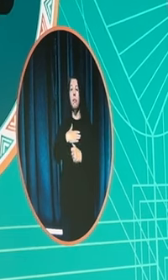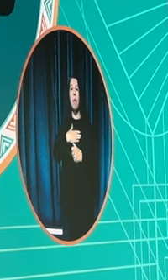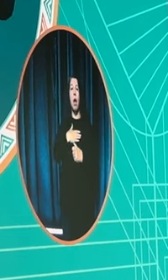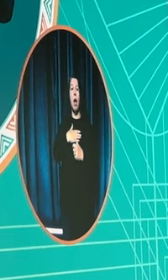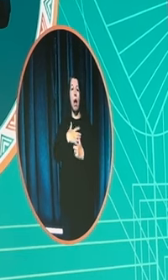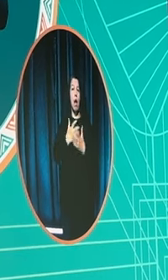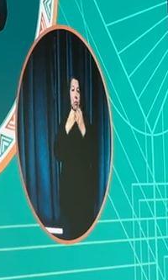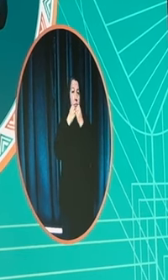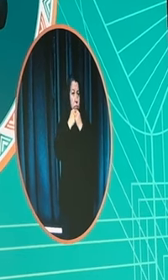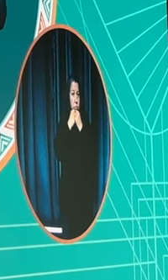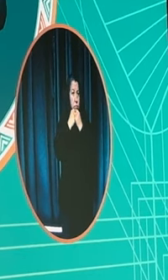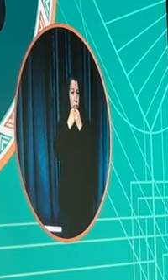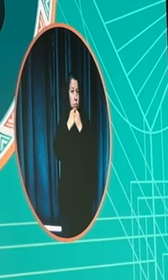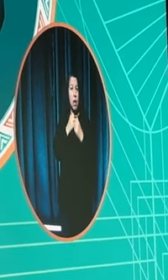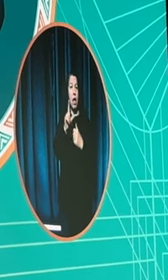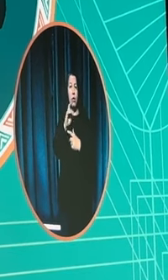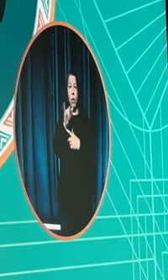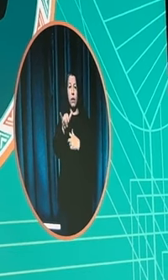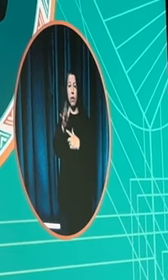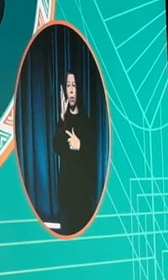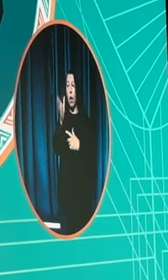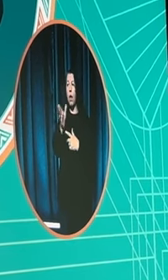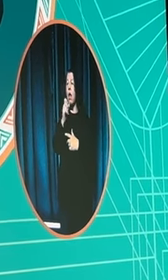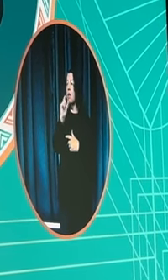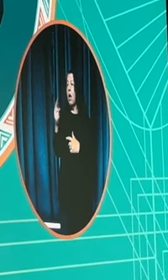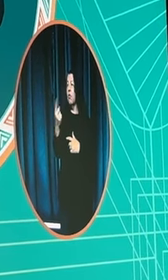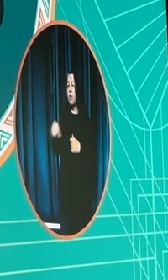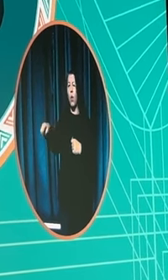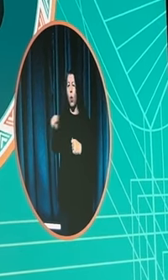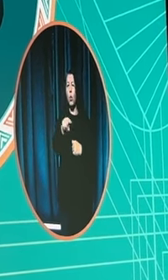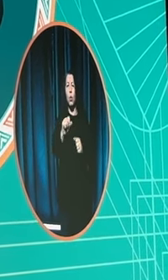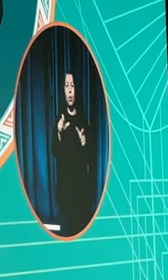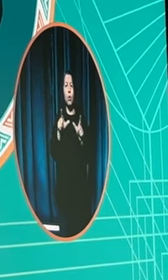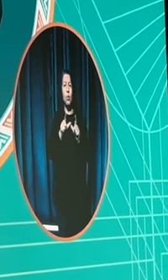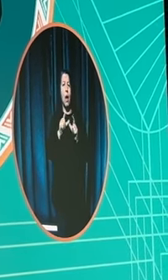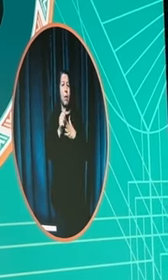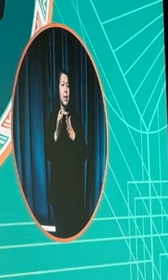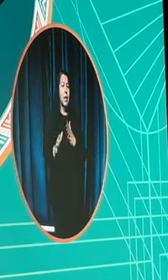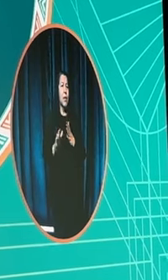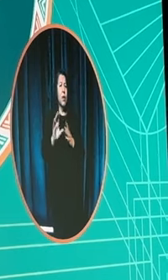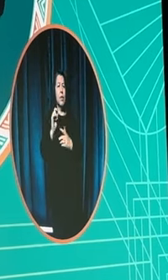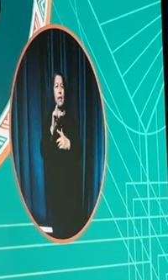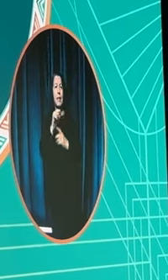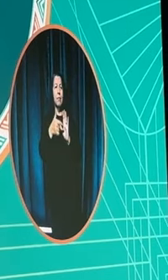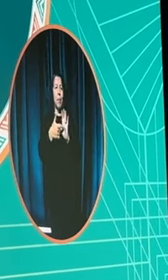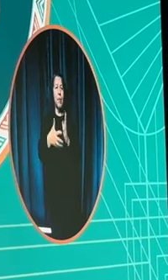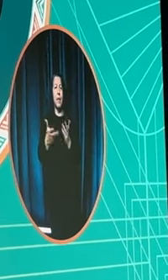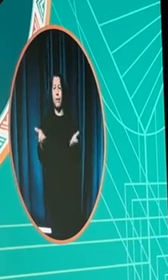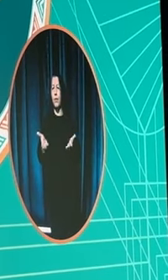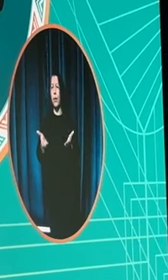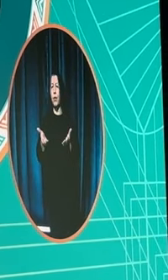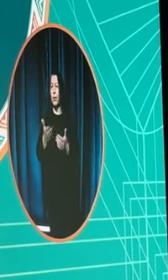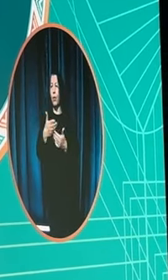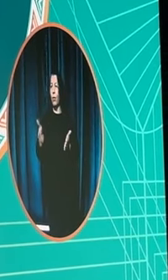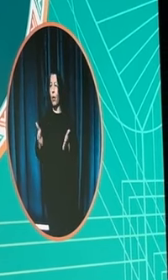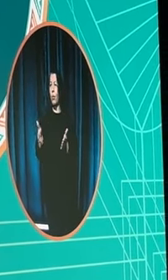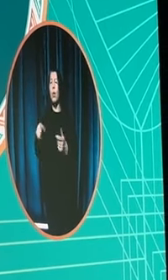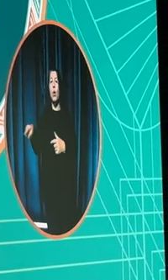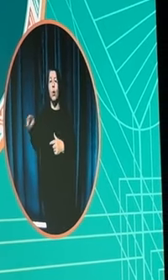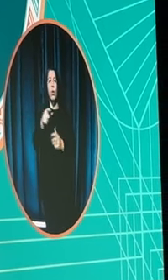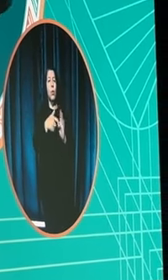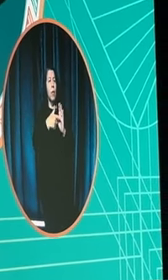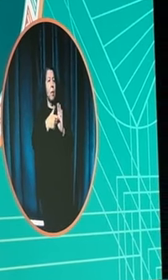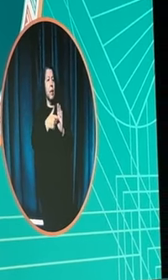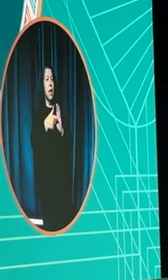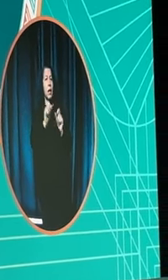And not just to you, tribal leaders and delegates that are here in the room. You represent the people, you represent the tribal